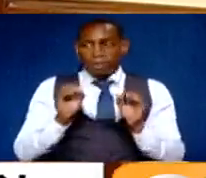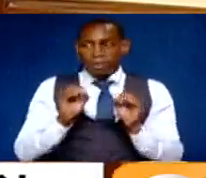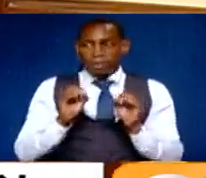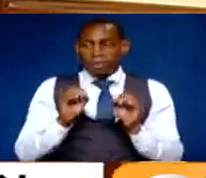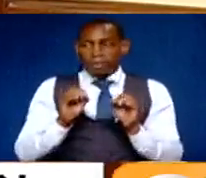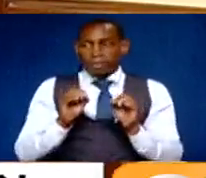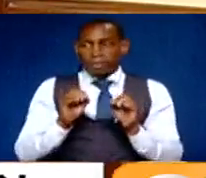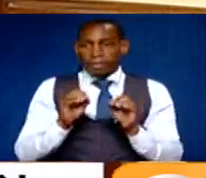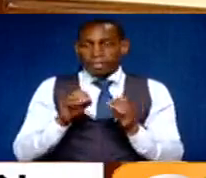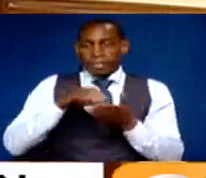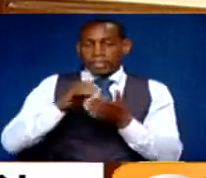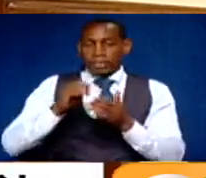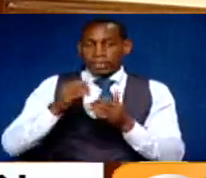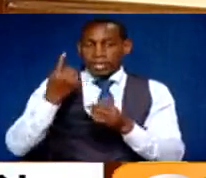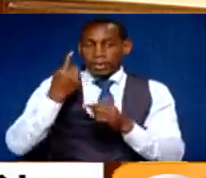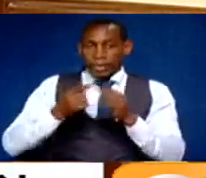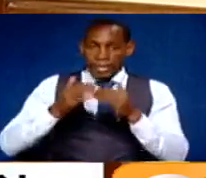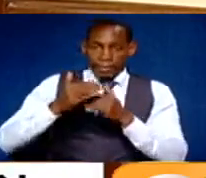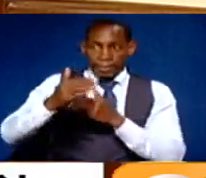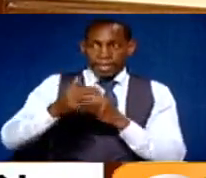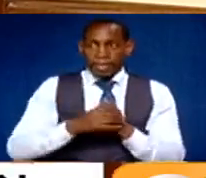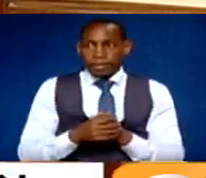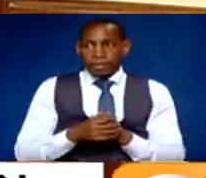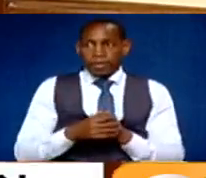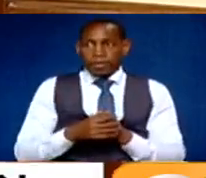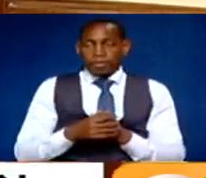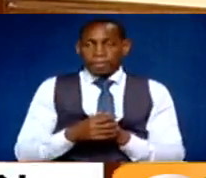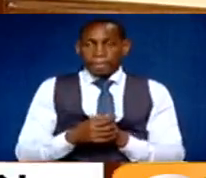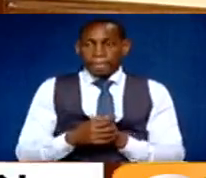what will happen in a year's time, because that immunity reduces over time.